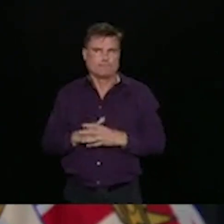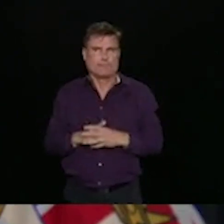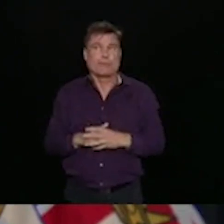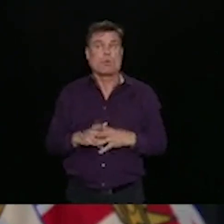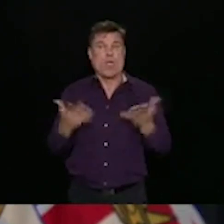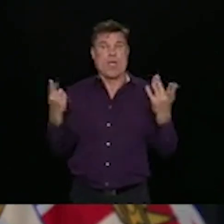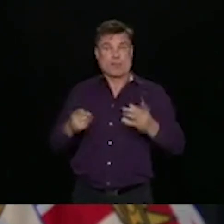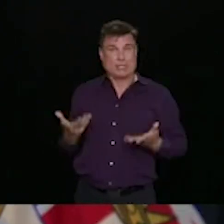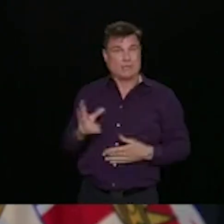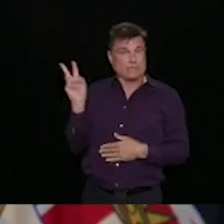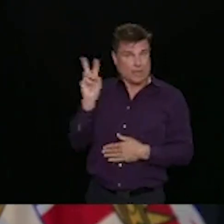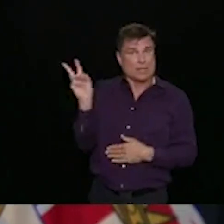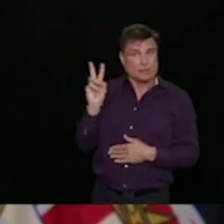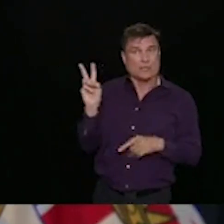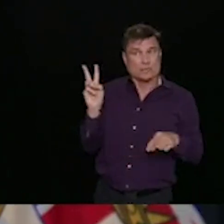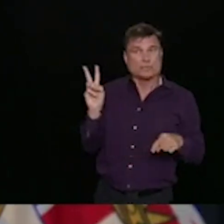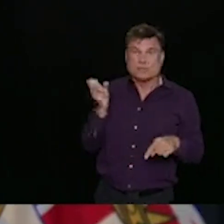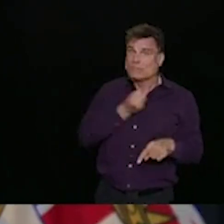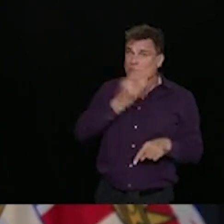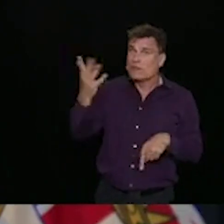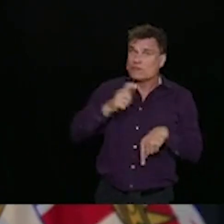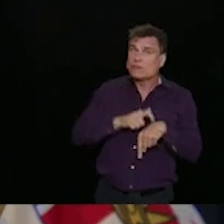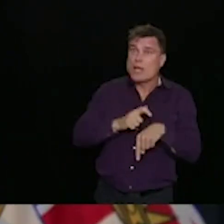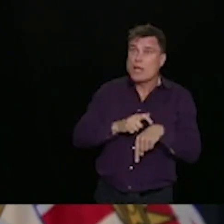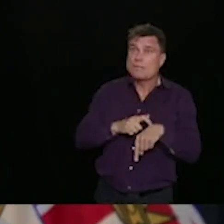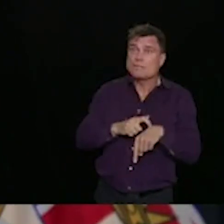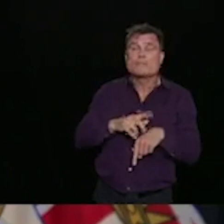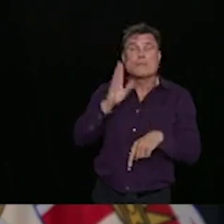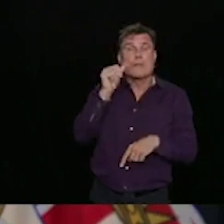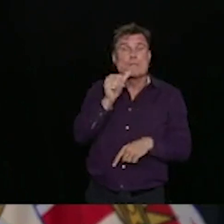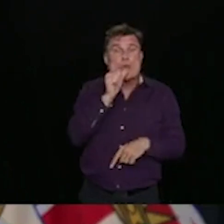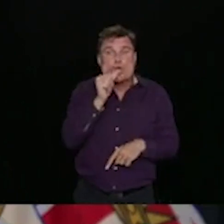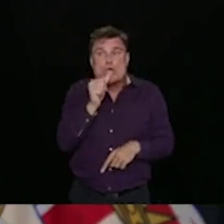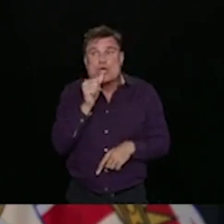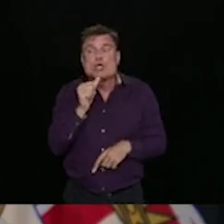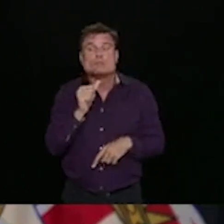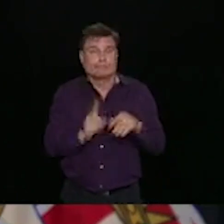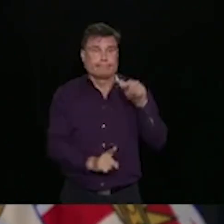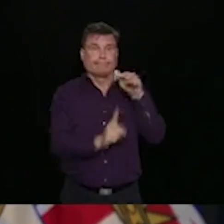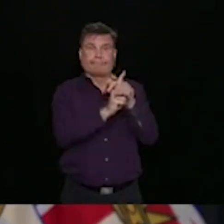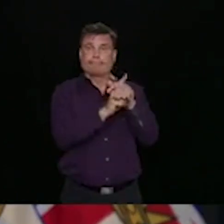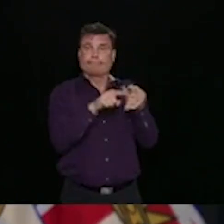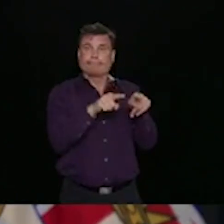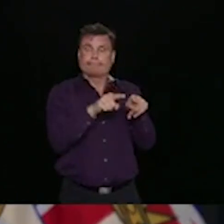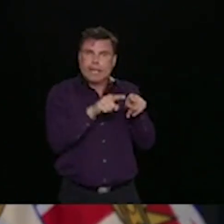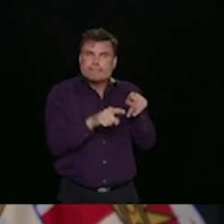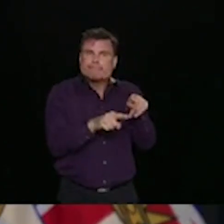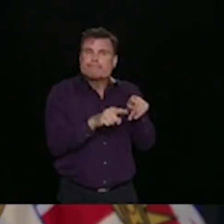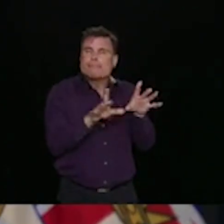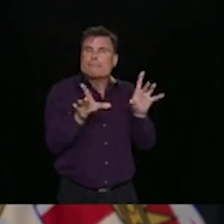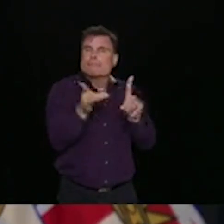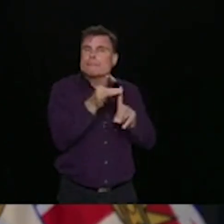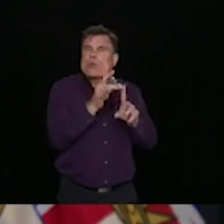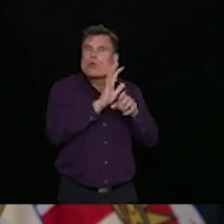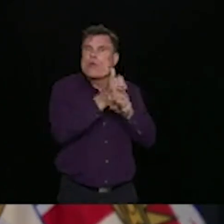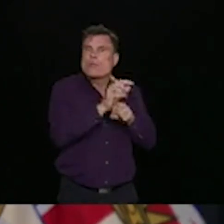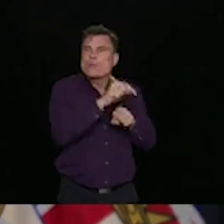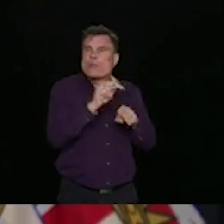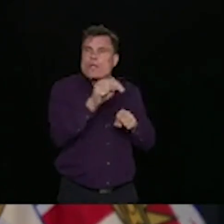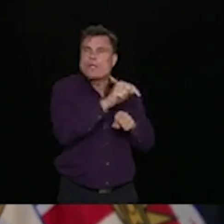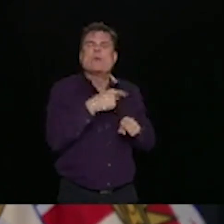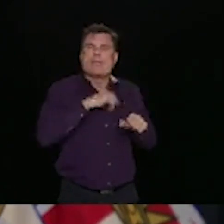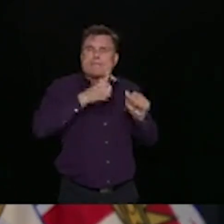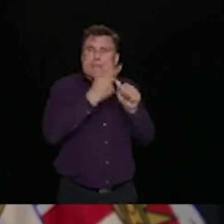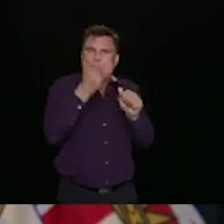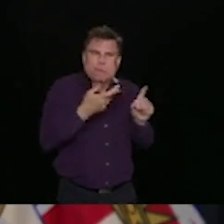at an event, a party, for example, we have everybody's contact information, we know that there's nobody else that we need to follow